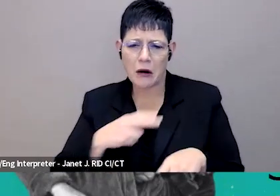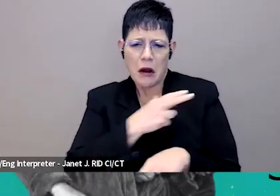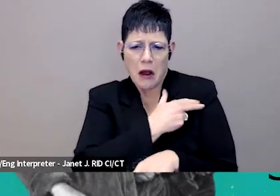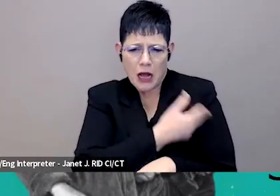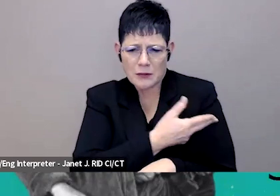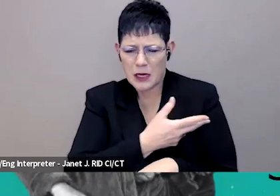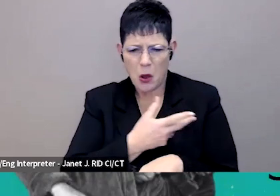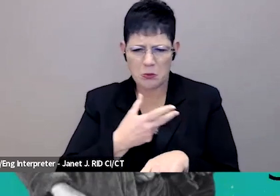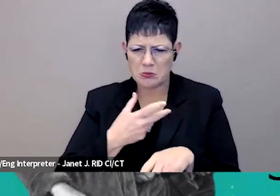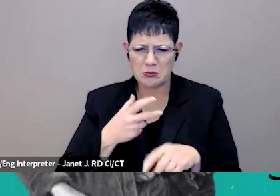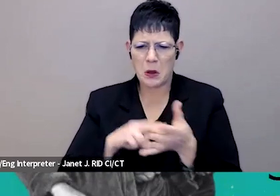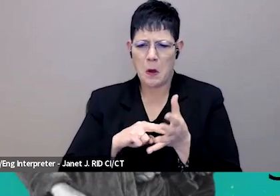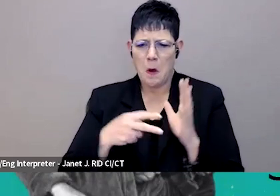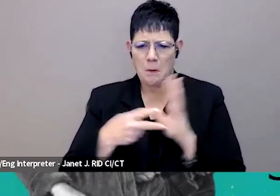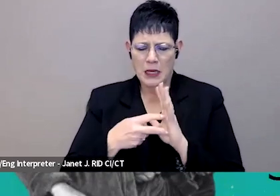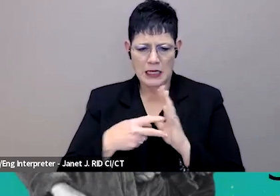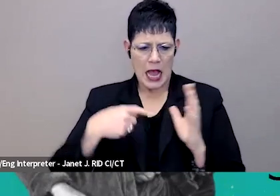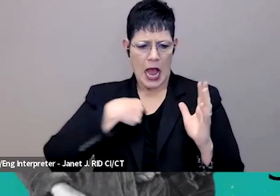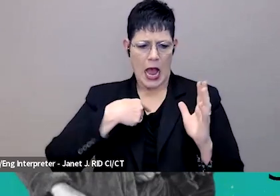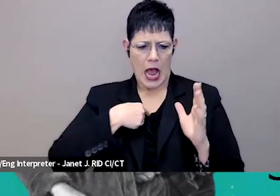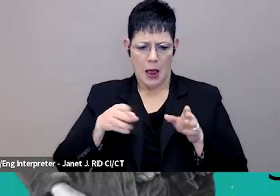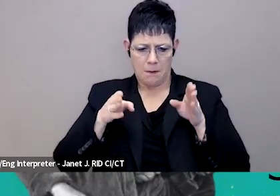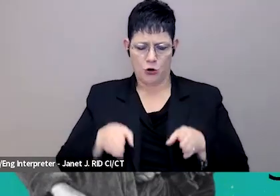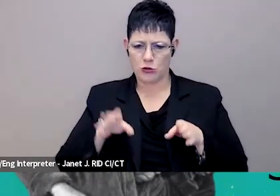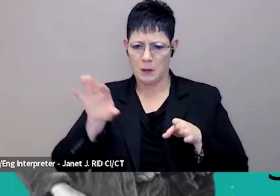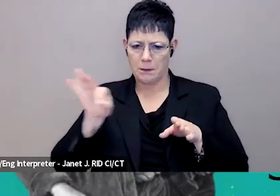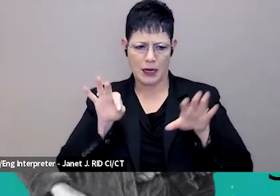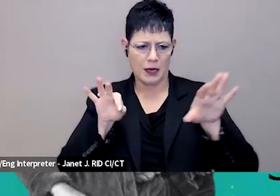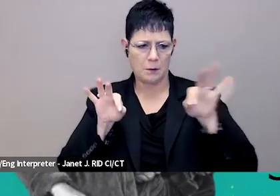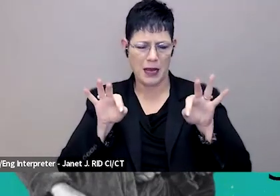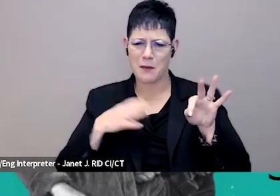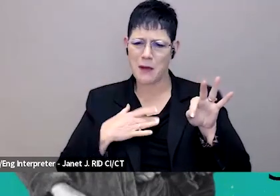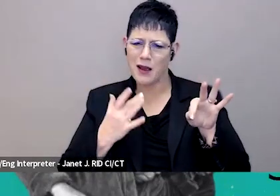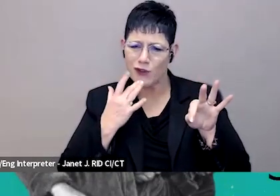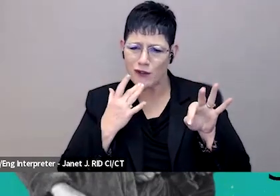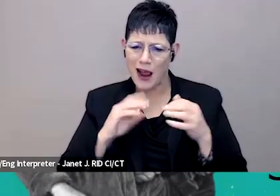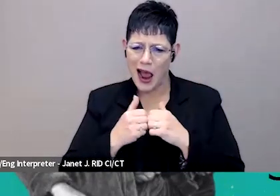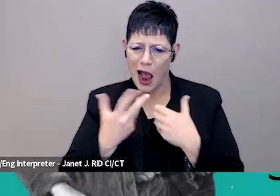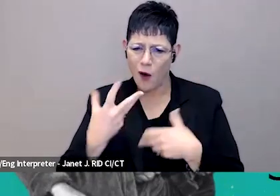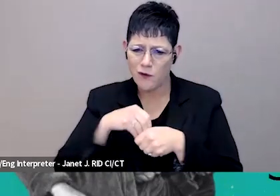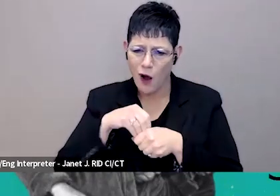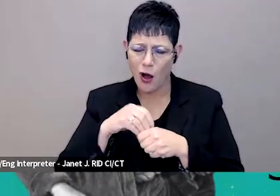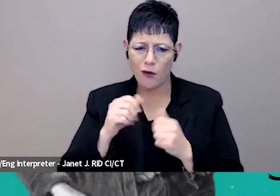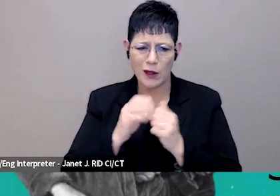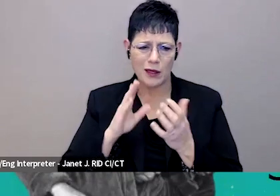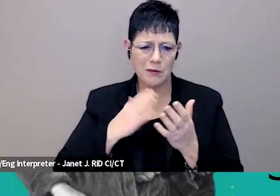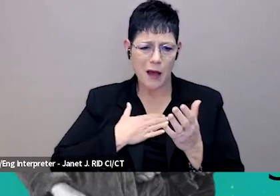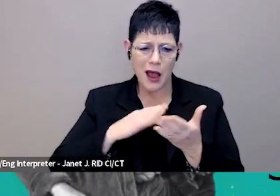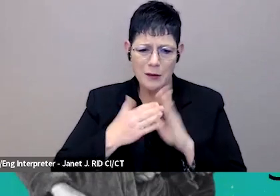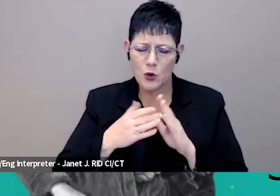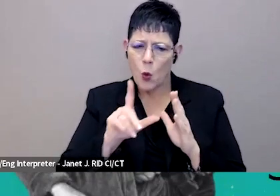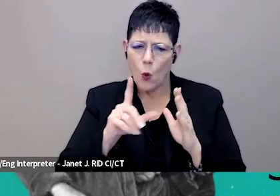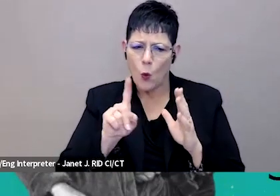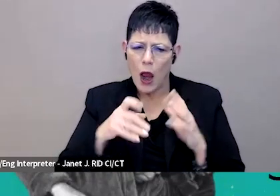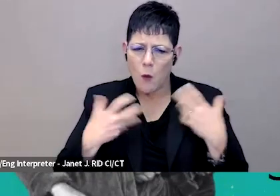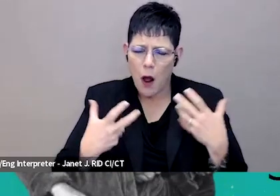about allowing people to choose where to live and to remain active and involved in their communities, which is one of the reasons we